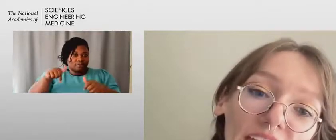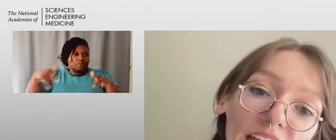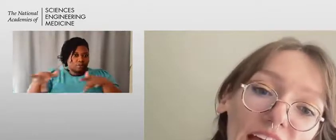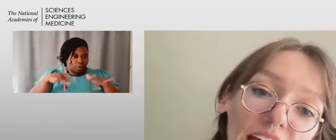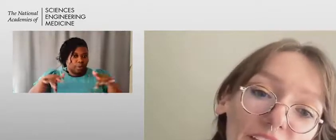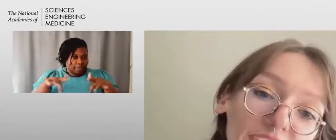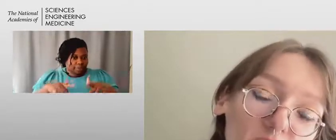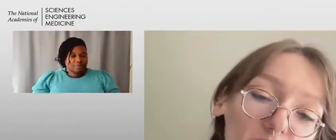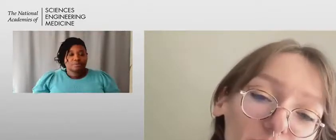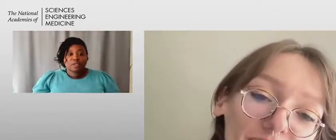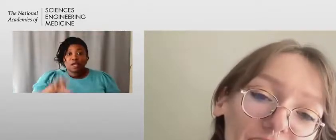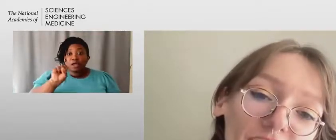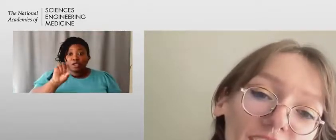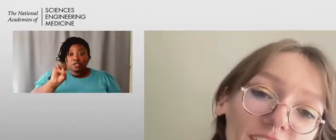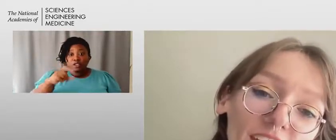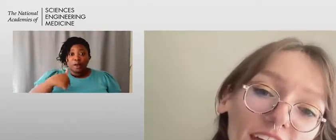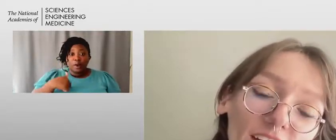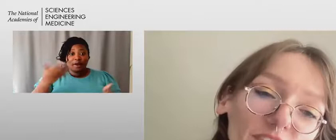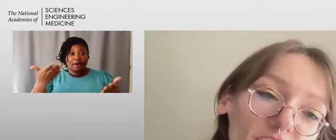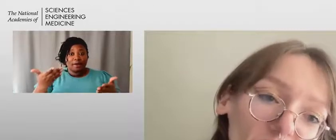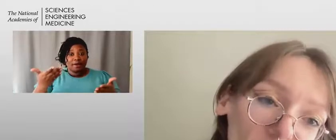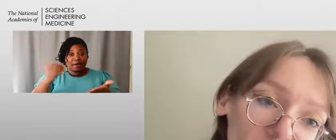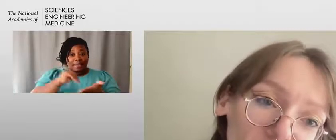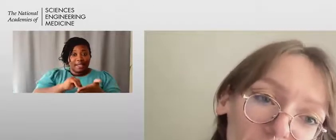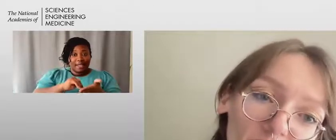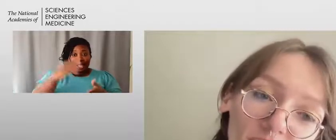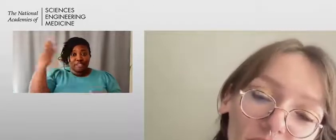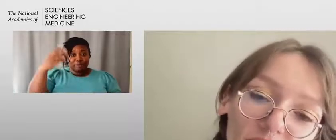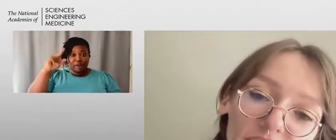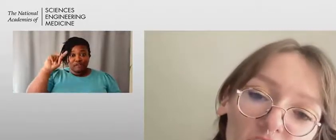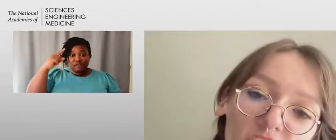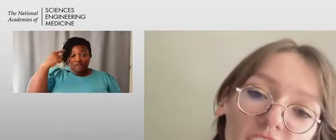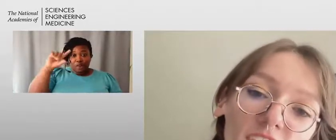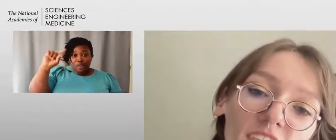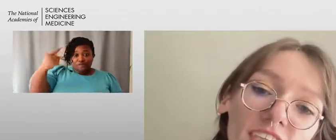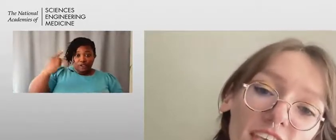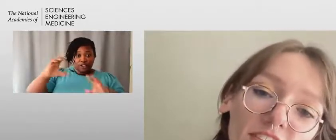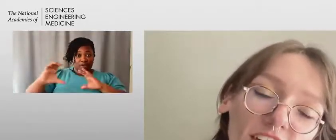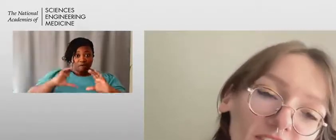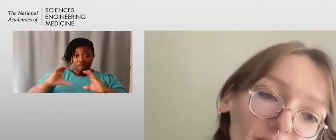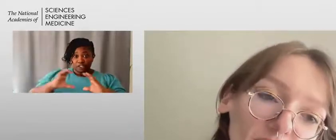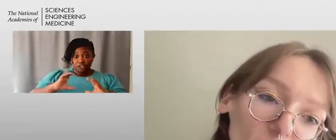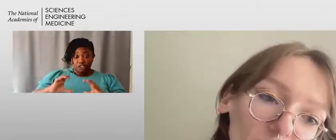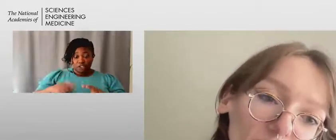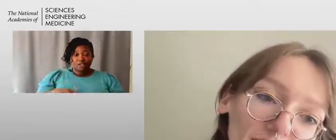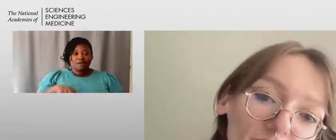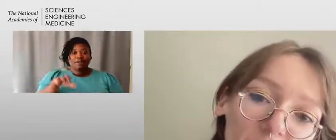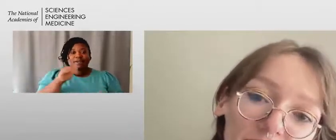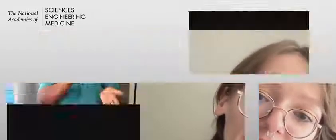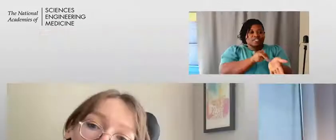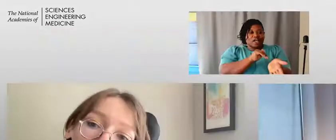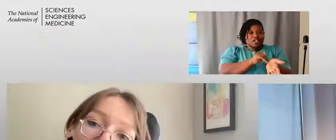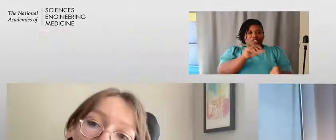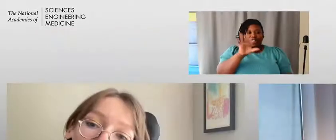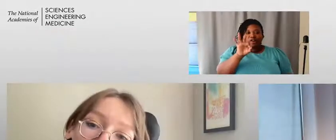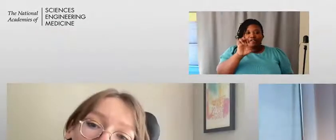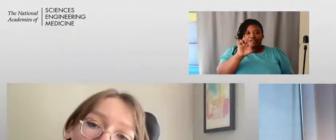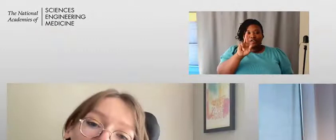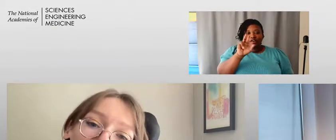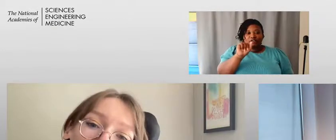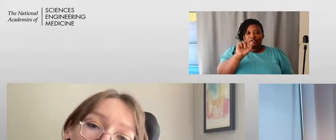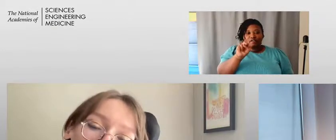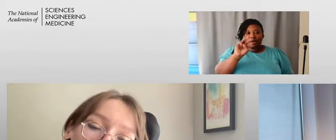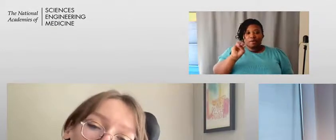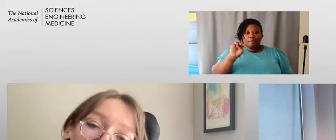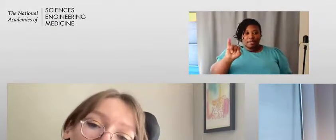So our keynote speaker for this first conversation is Dr. Farami Ogunlami, who